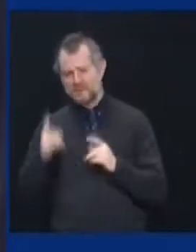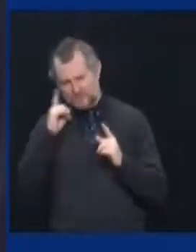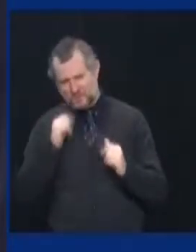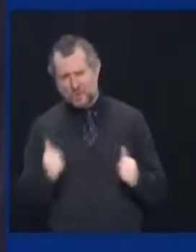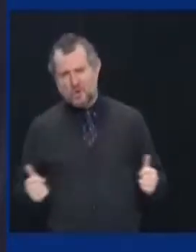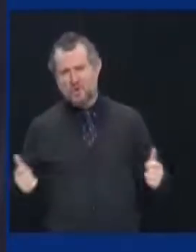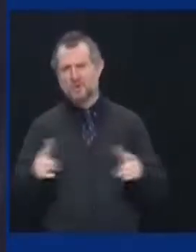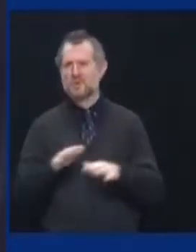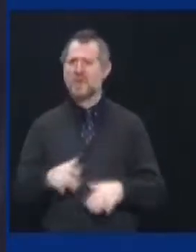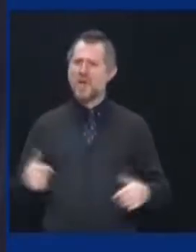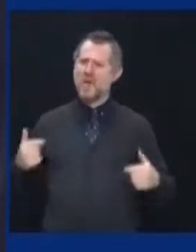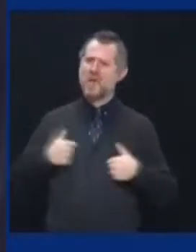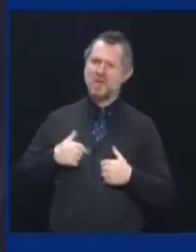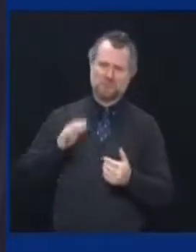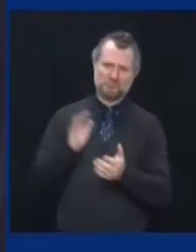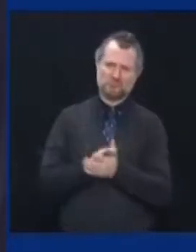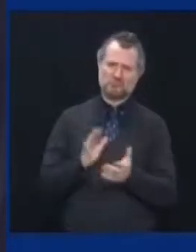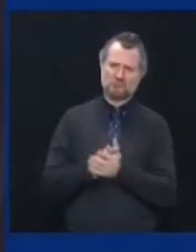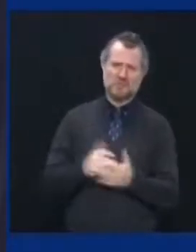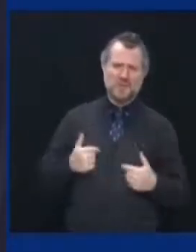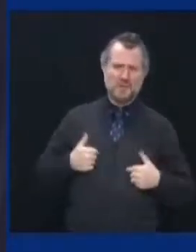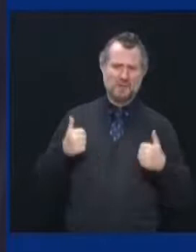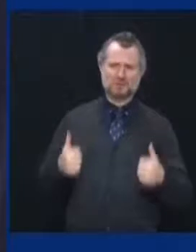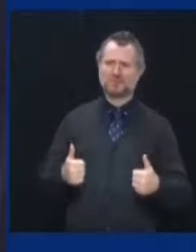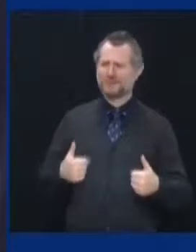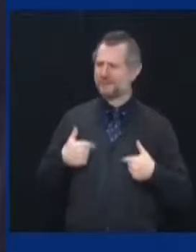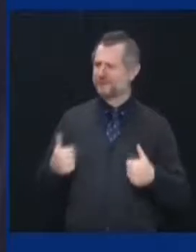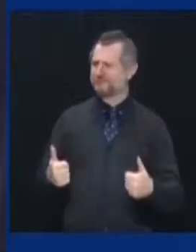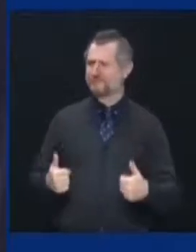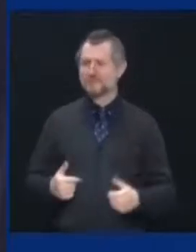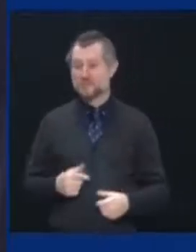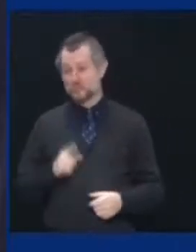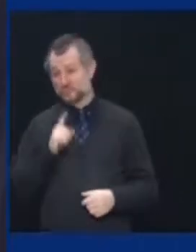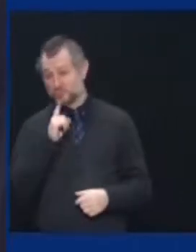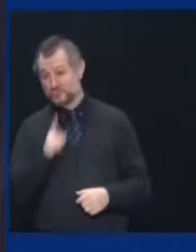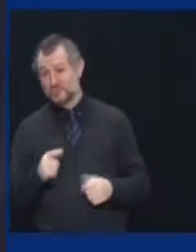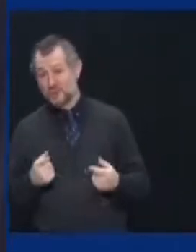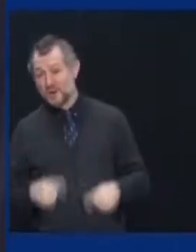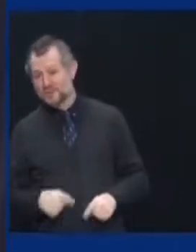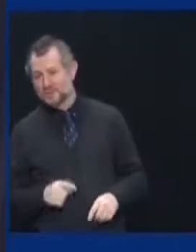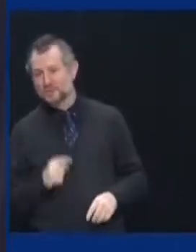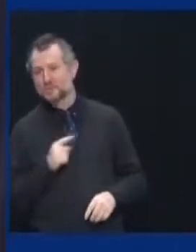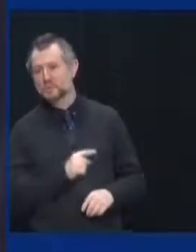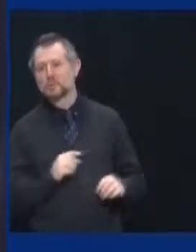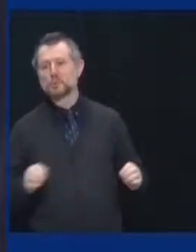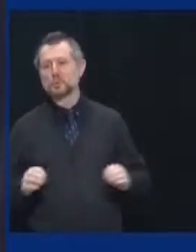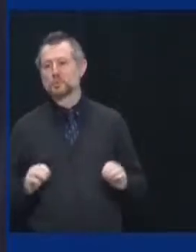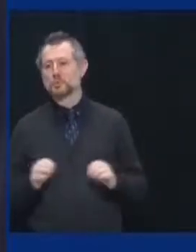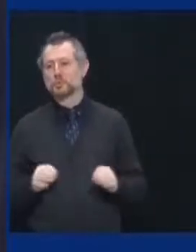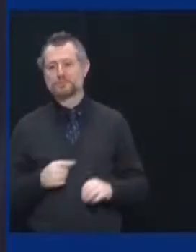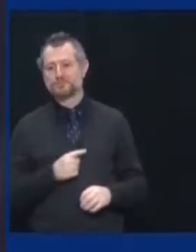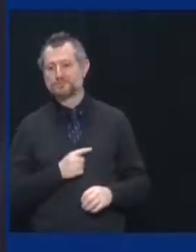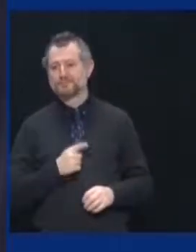back. But there's no supply. And by the way, I leave next